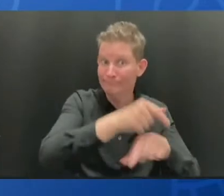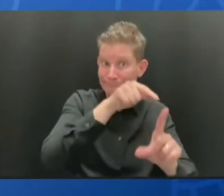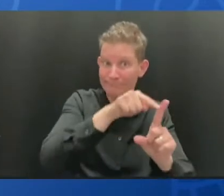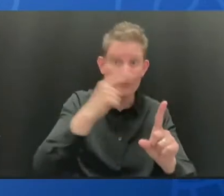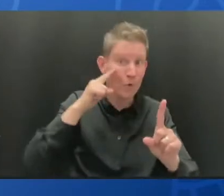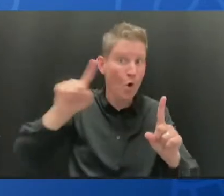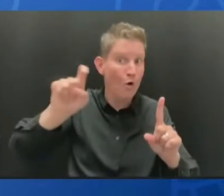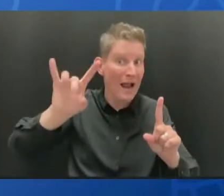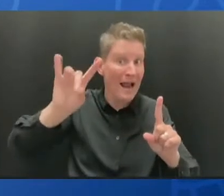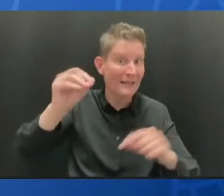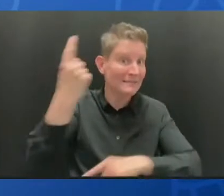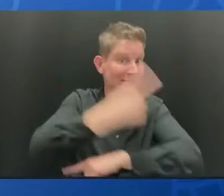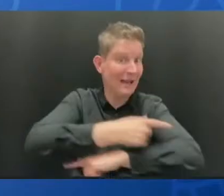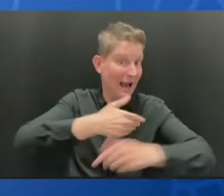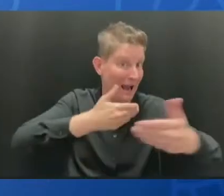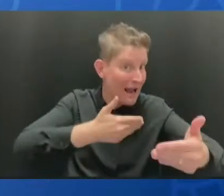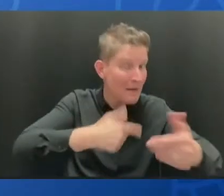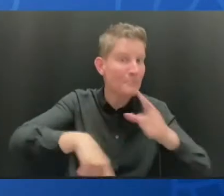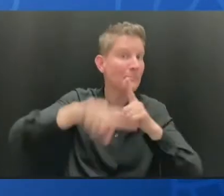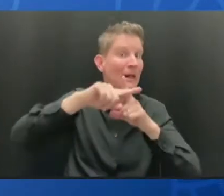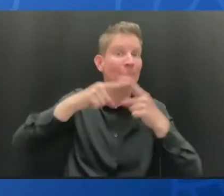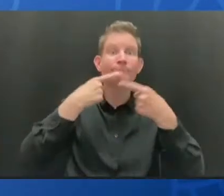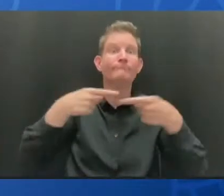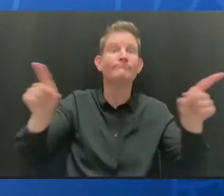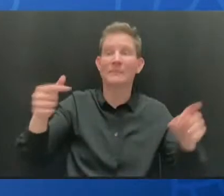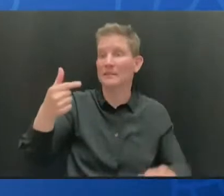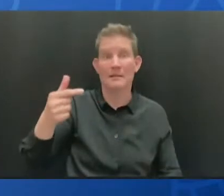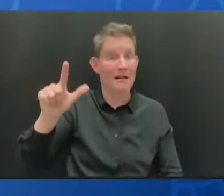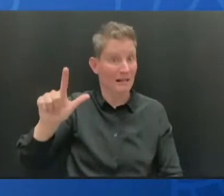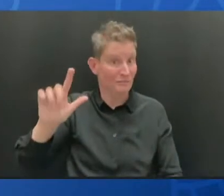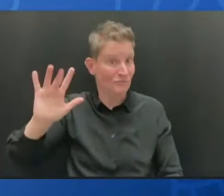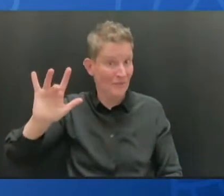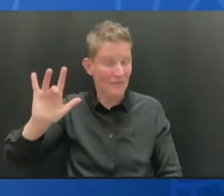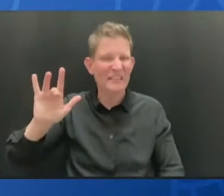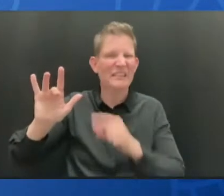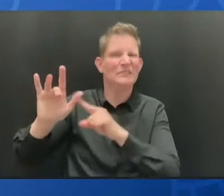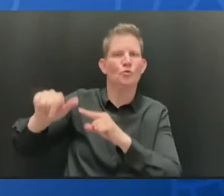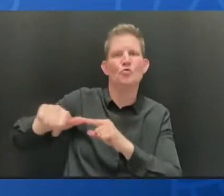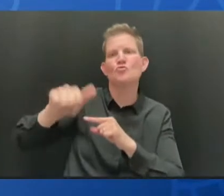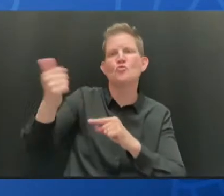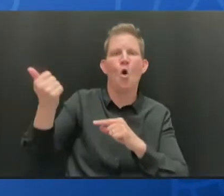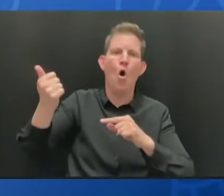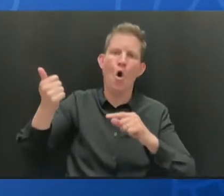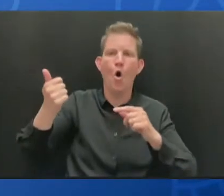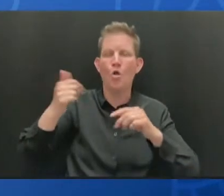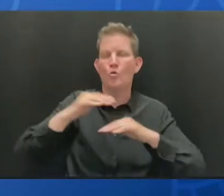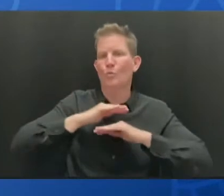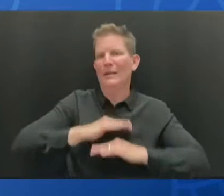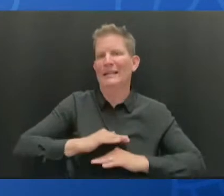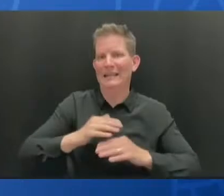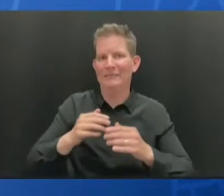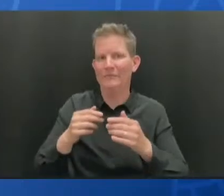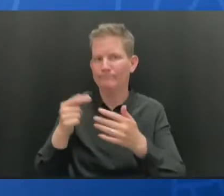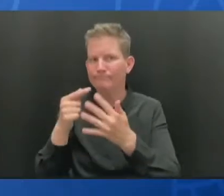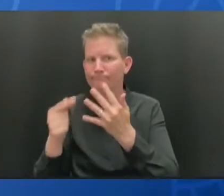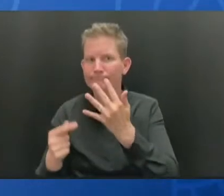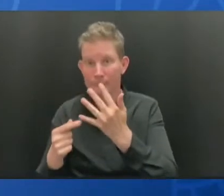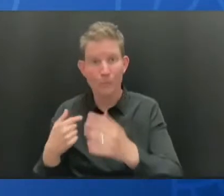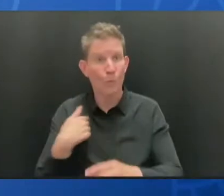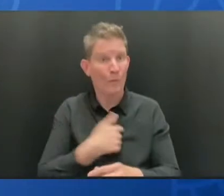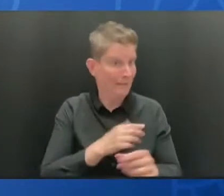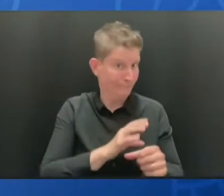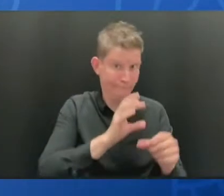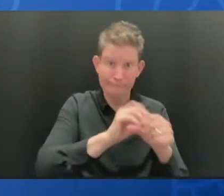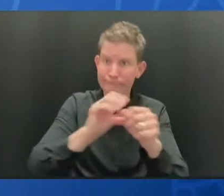25 and other relief measures. We are engaging with regional and global partners to open investment in